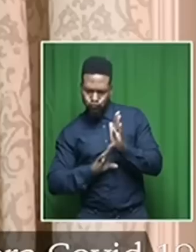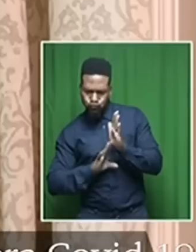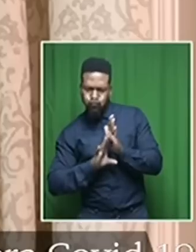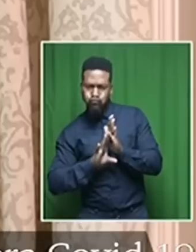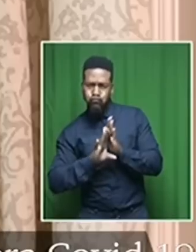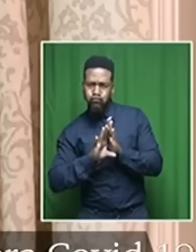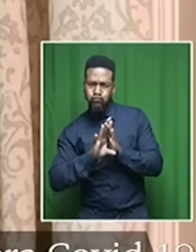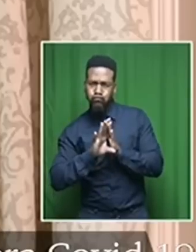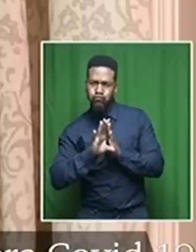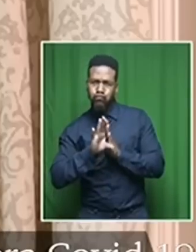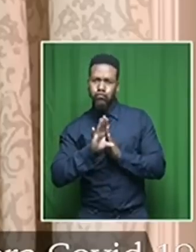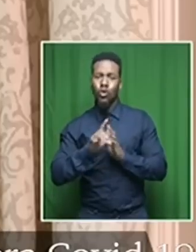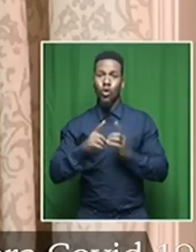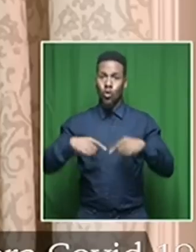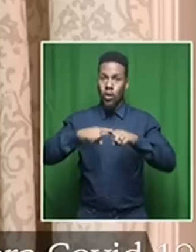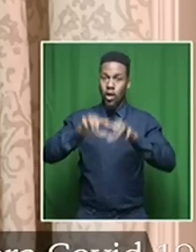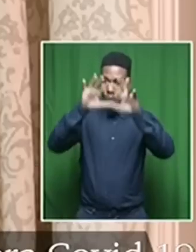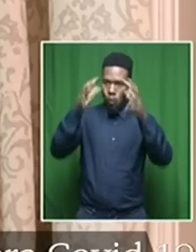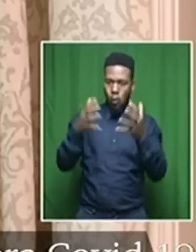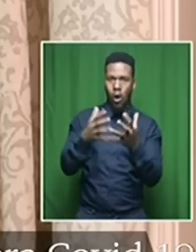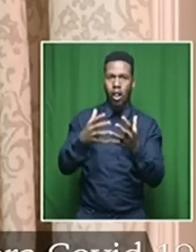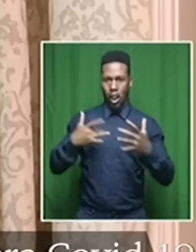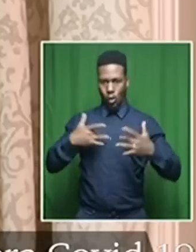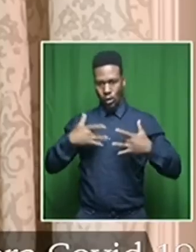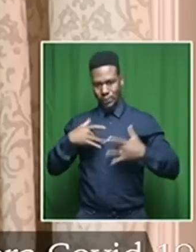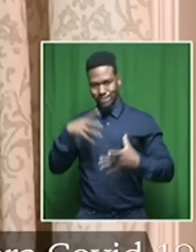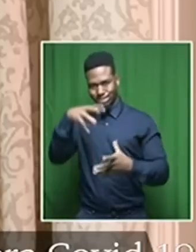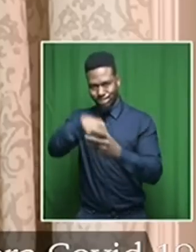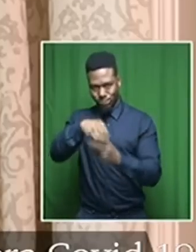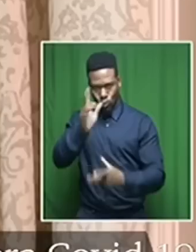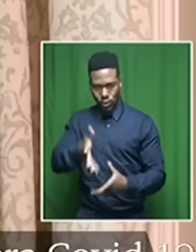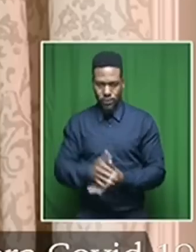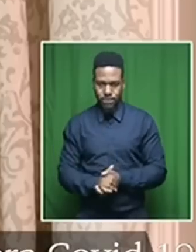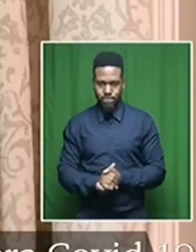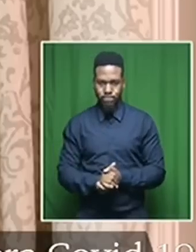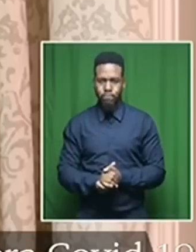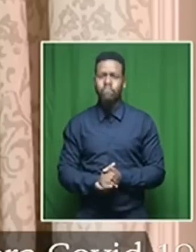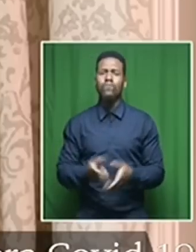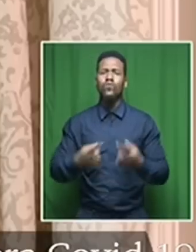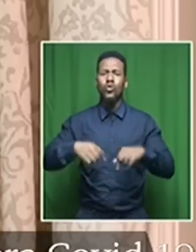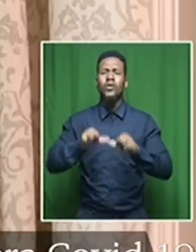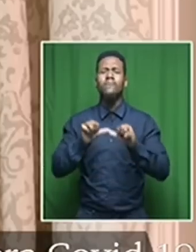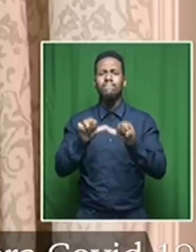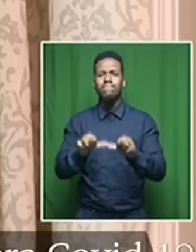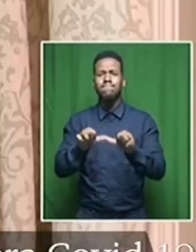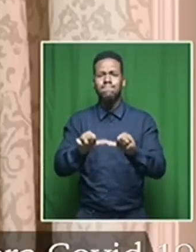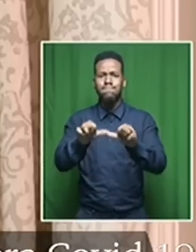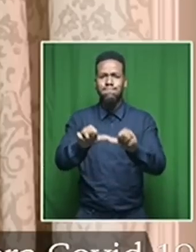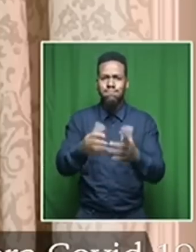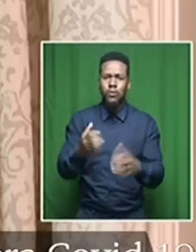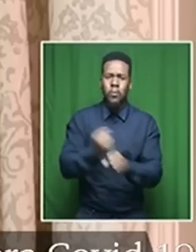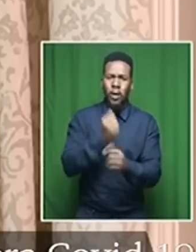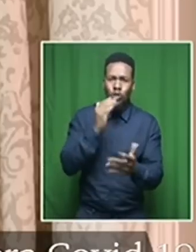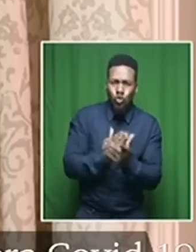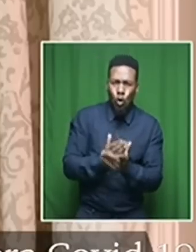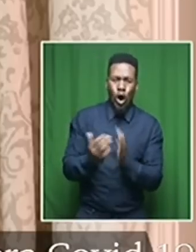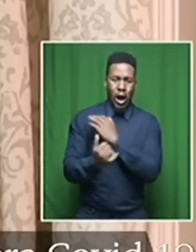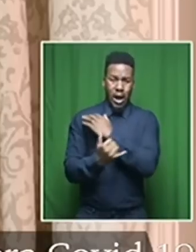of global concern. We will continue to work to ensure that those countries with the